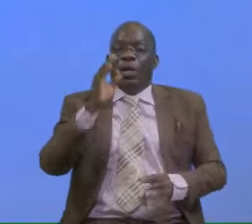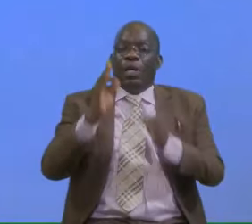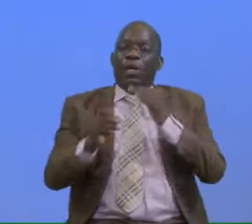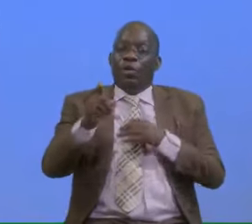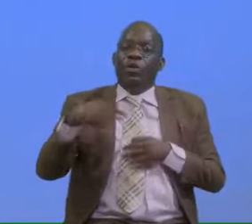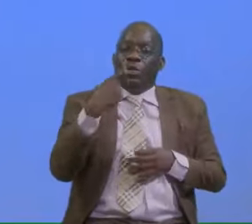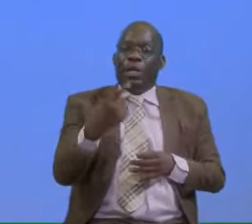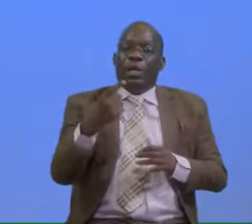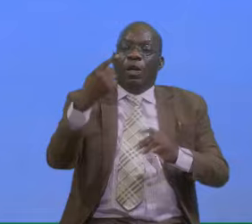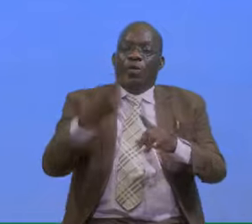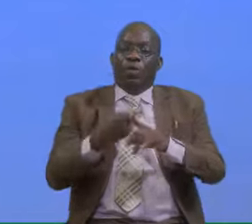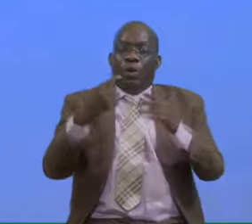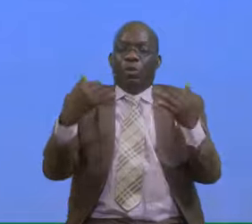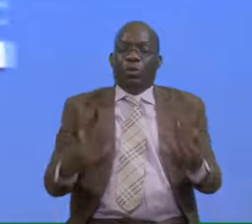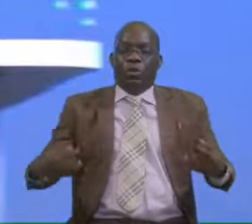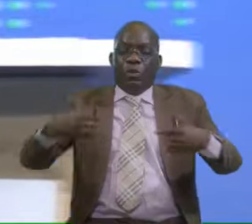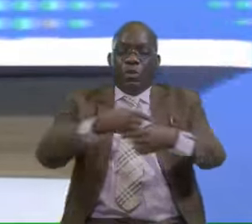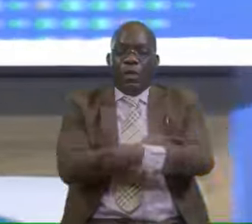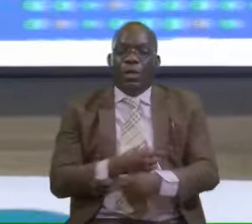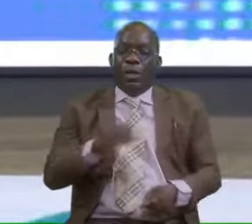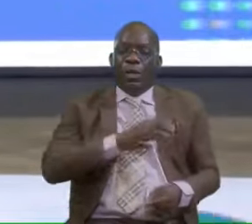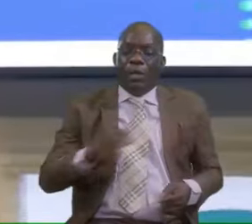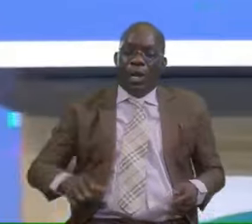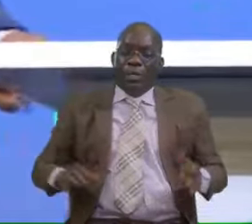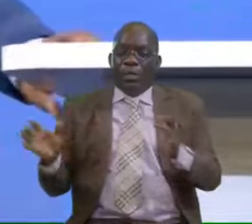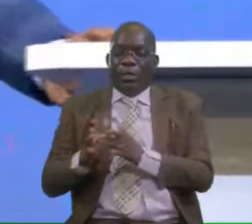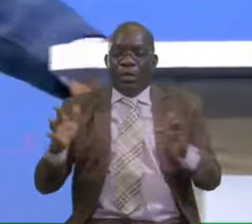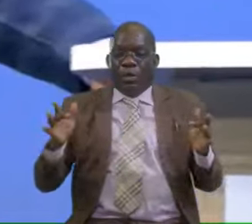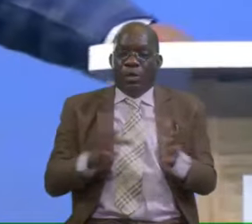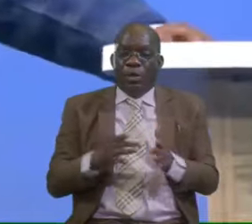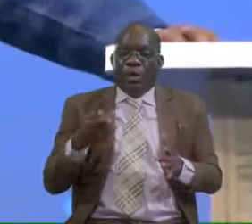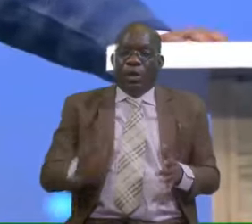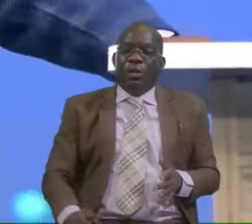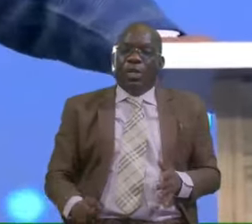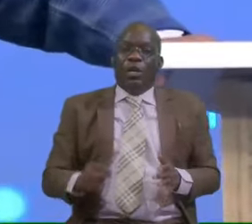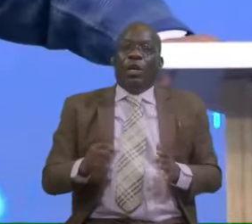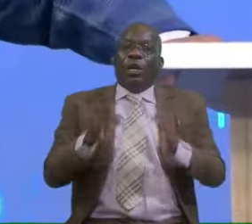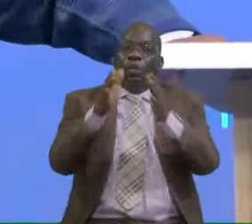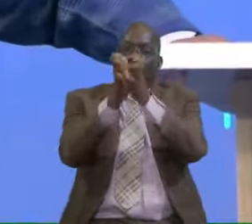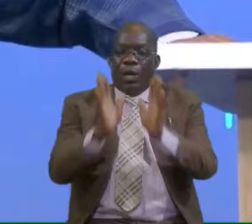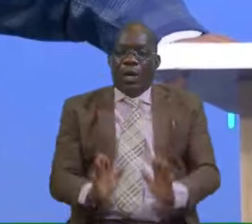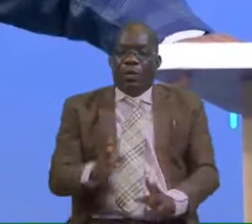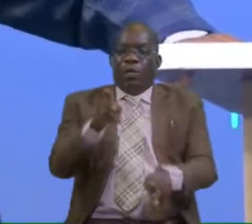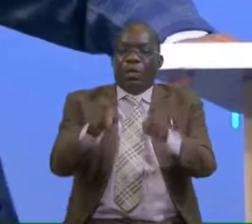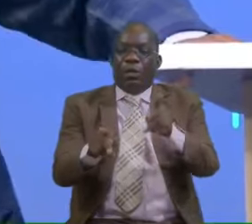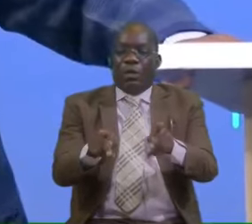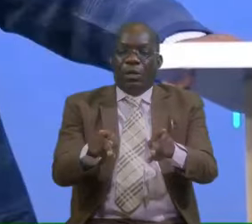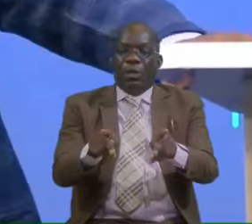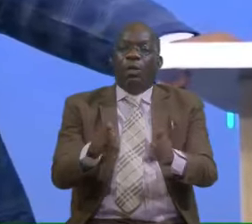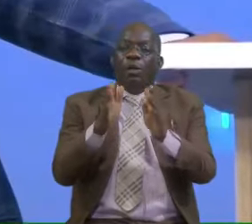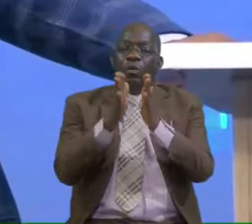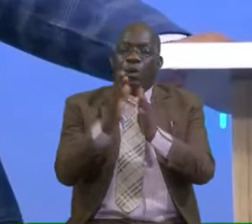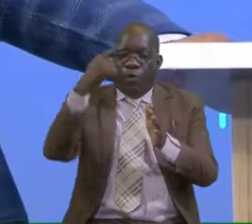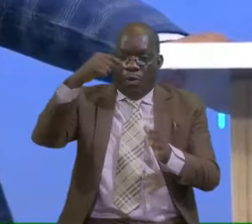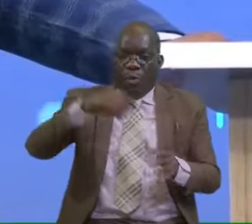from today, Christ Jesus, the intercessor, praying for me, is going